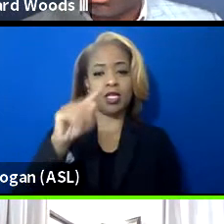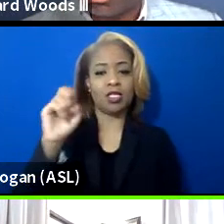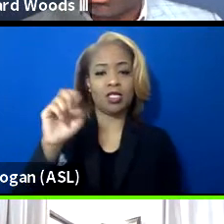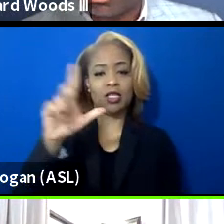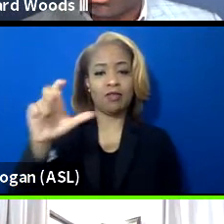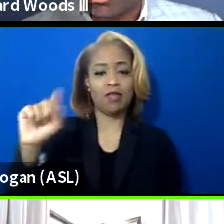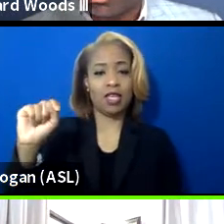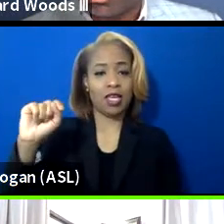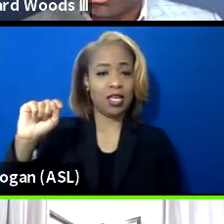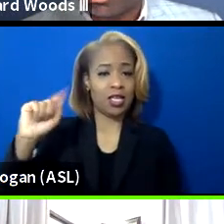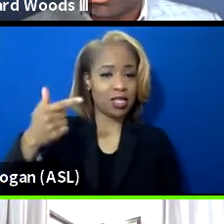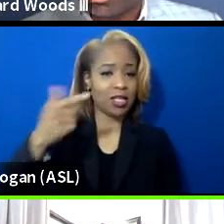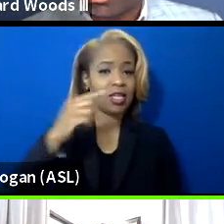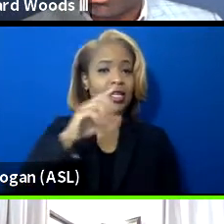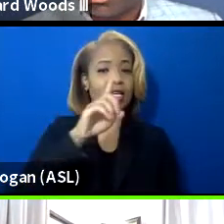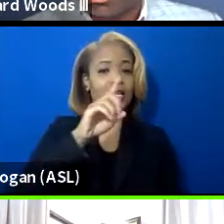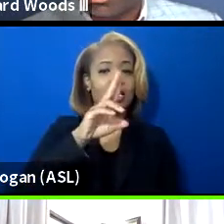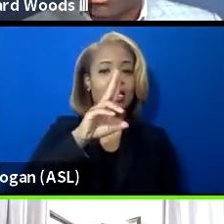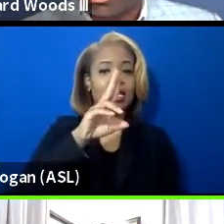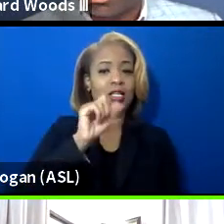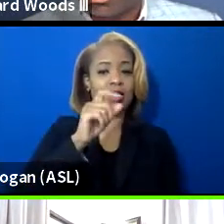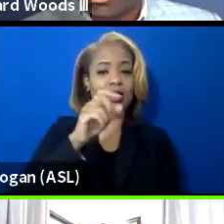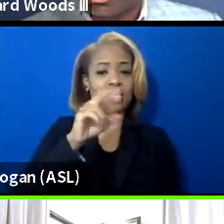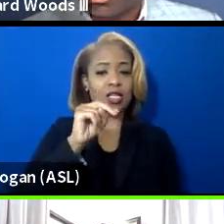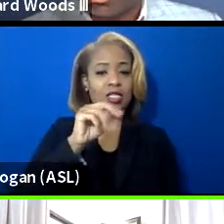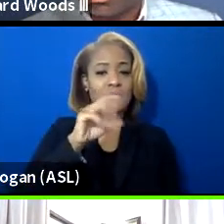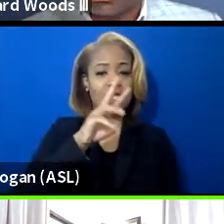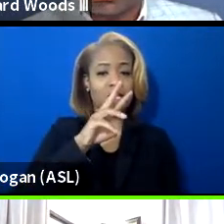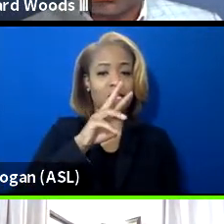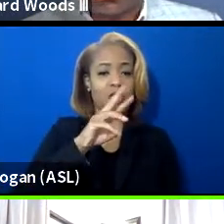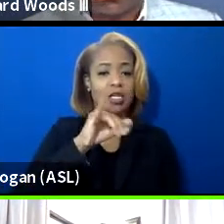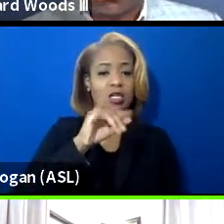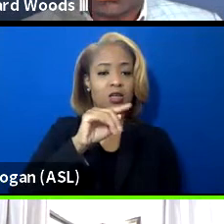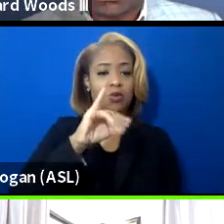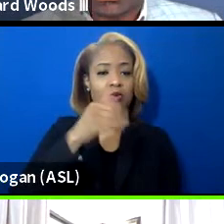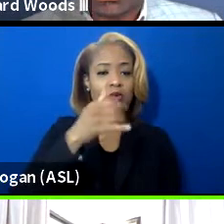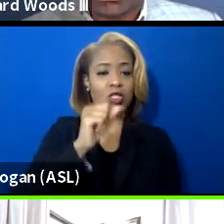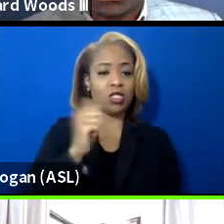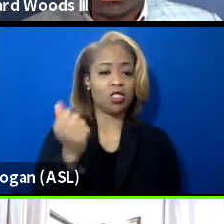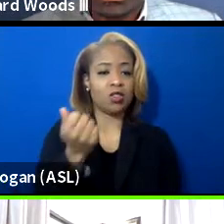second? Second by Dustin Widges. All in favor, raise your